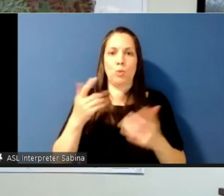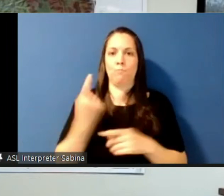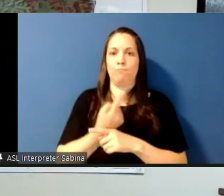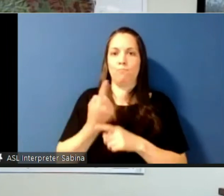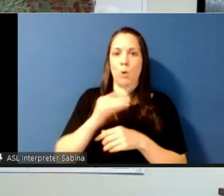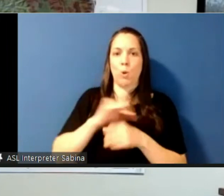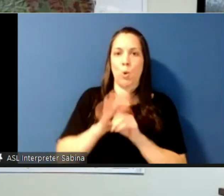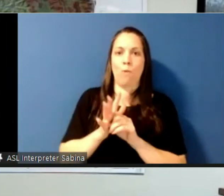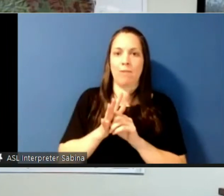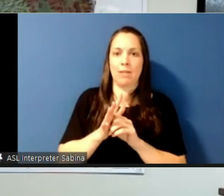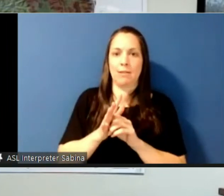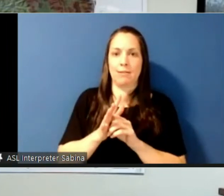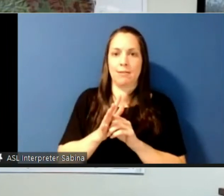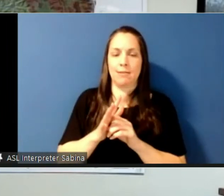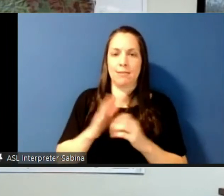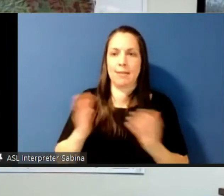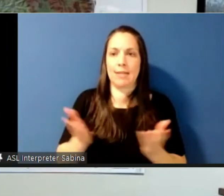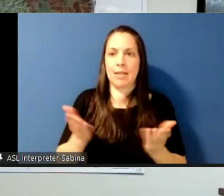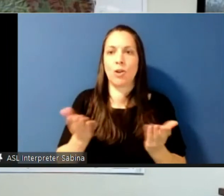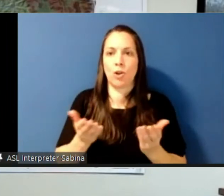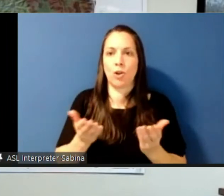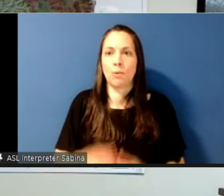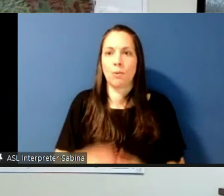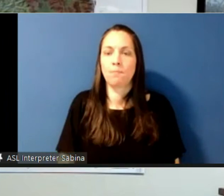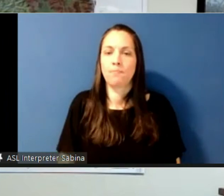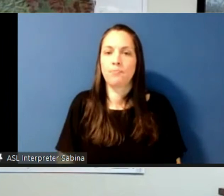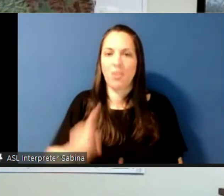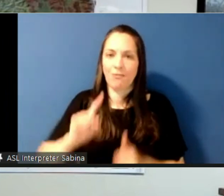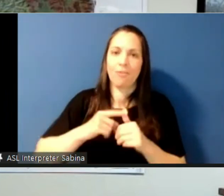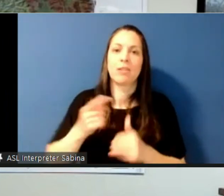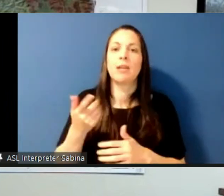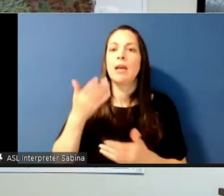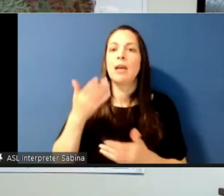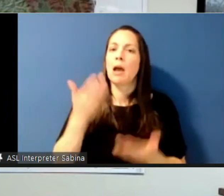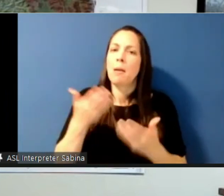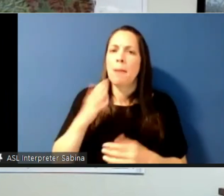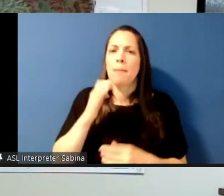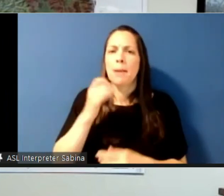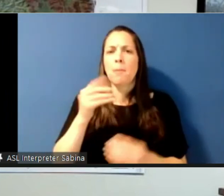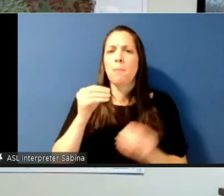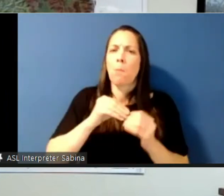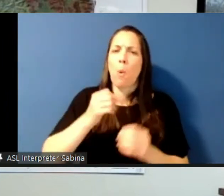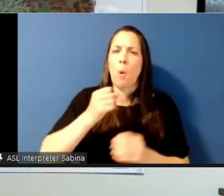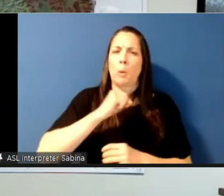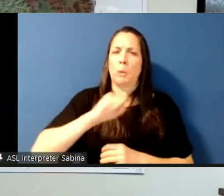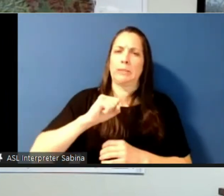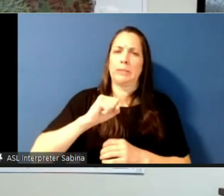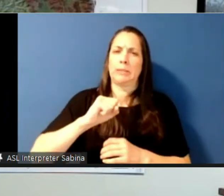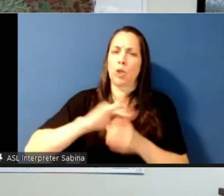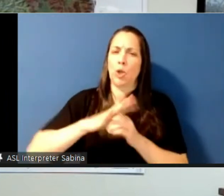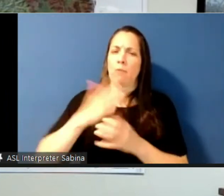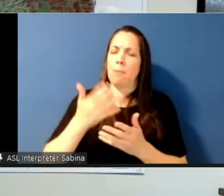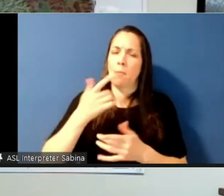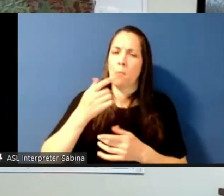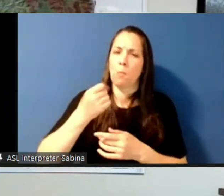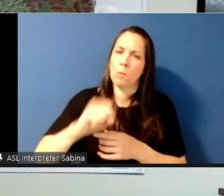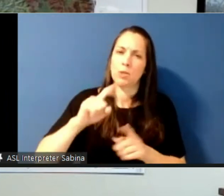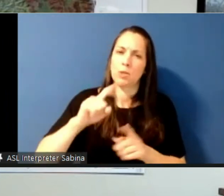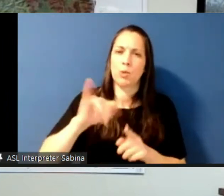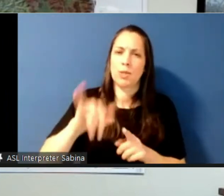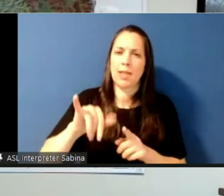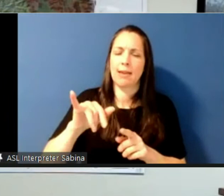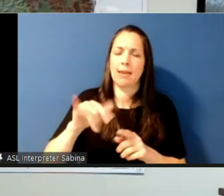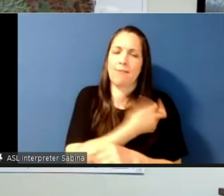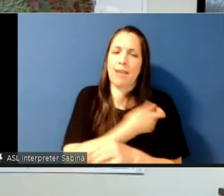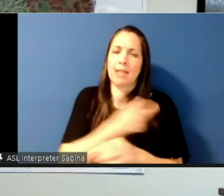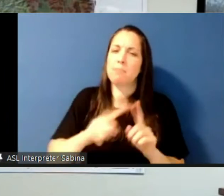It may have a slightly more resistant to the vaccine, but it's really not a lot. And so my understanding